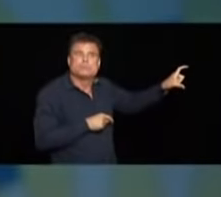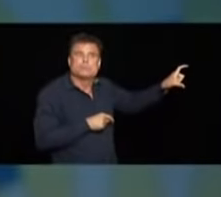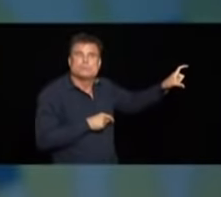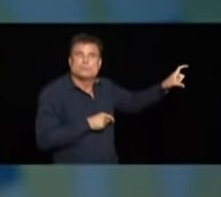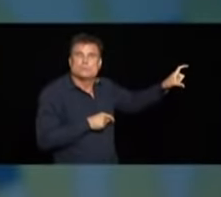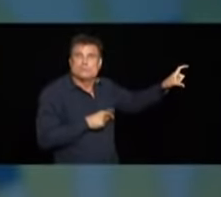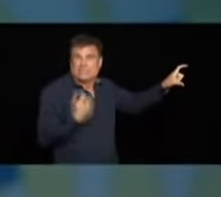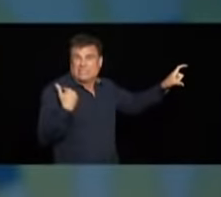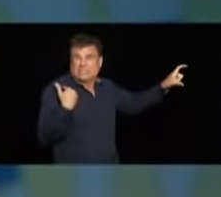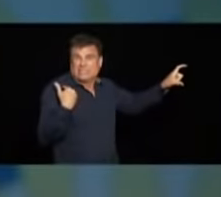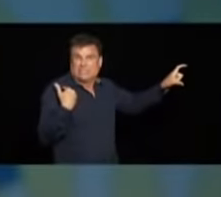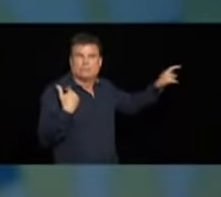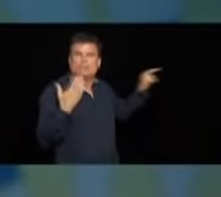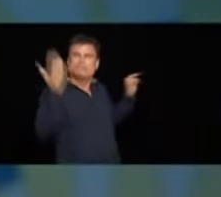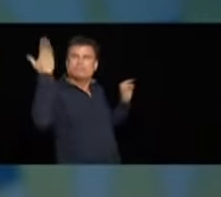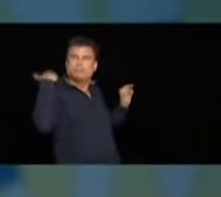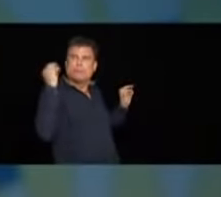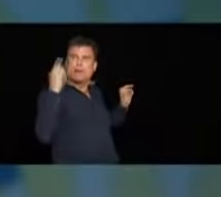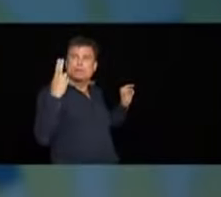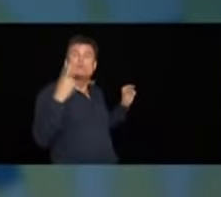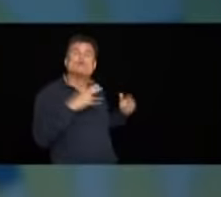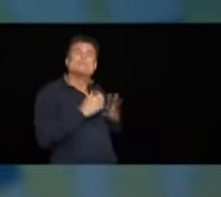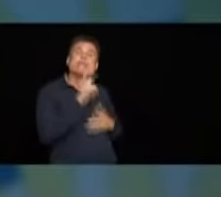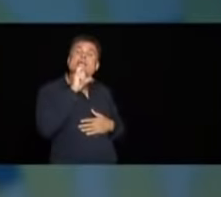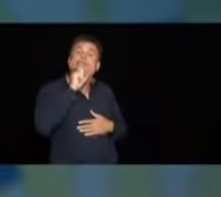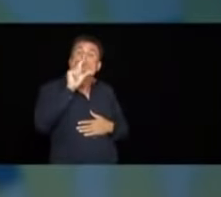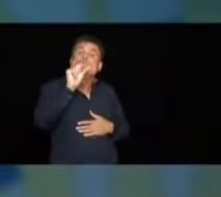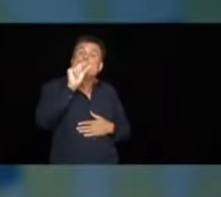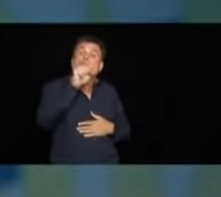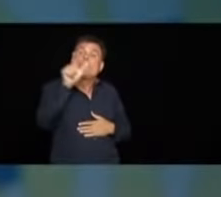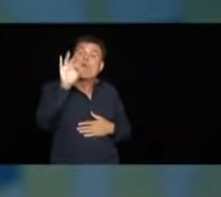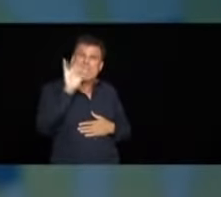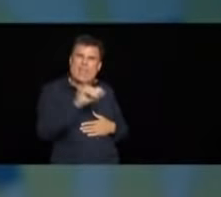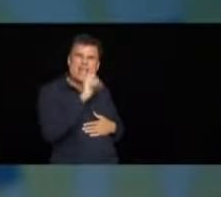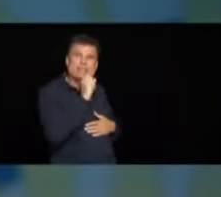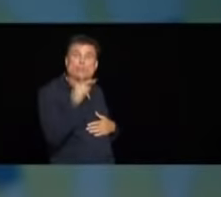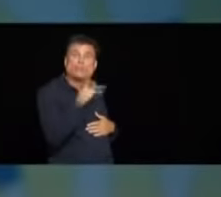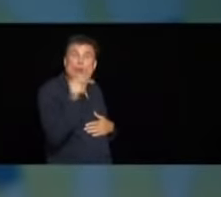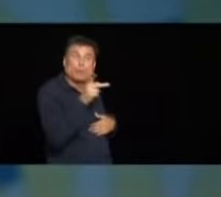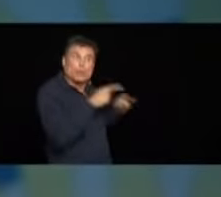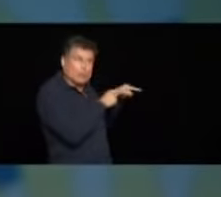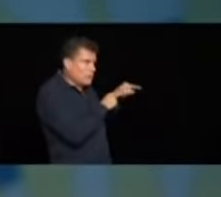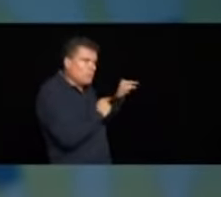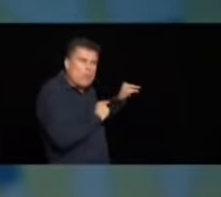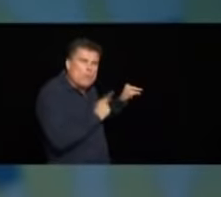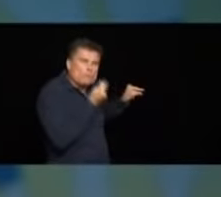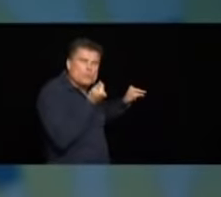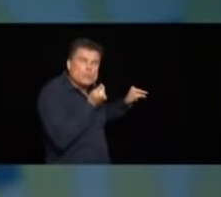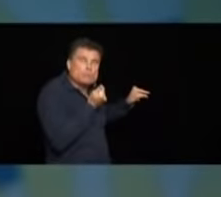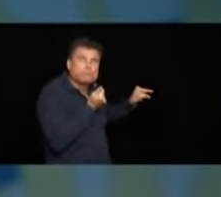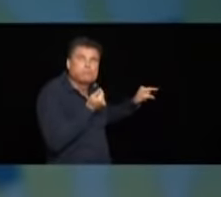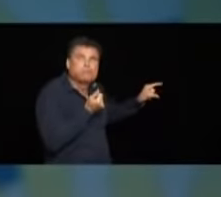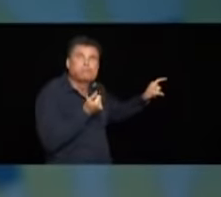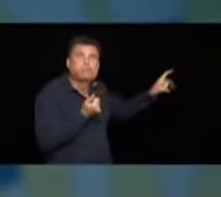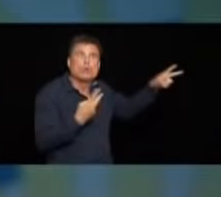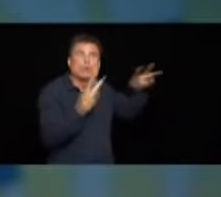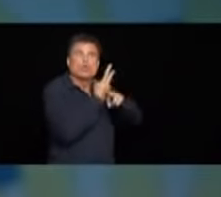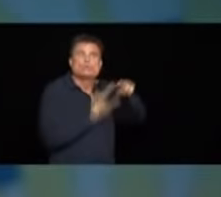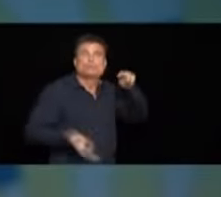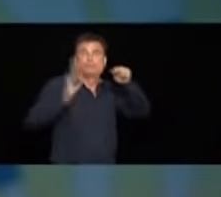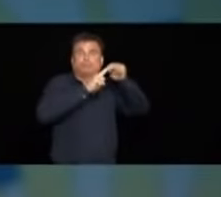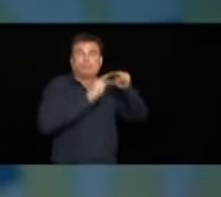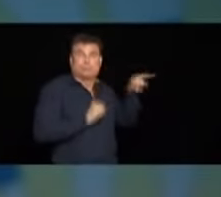that's reflecting what we've been seeing over the past few weeks this summer that we've reported on. Many of these interactions are